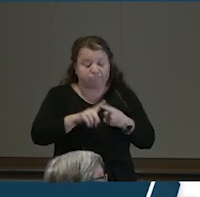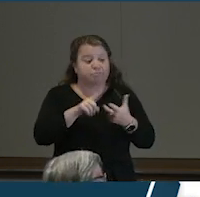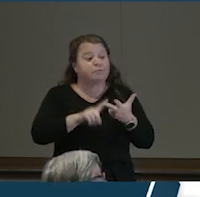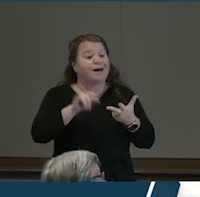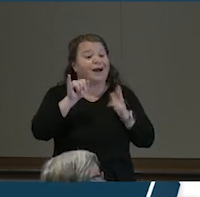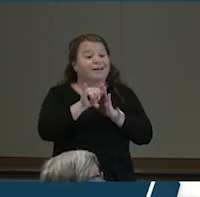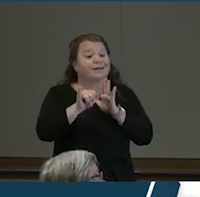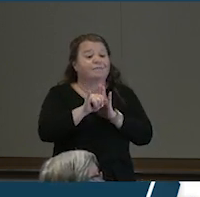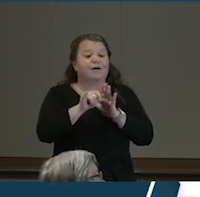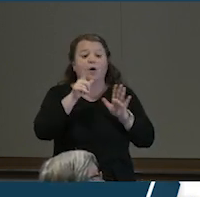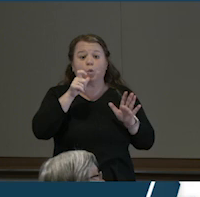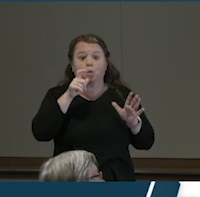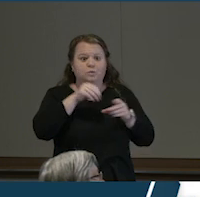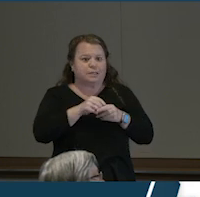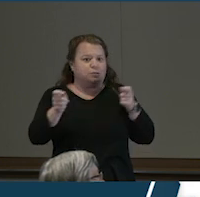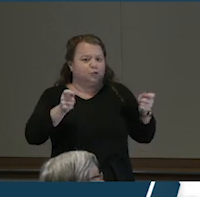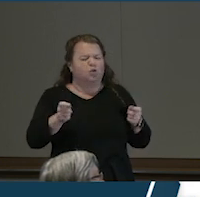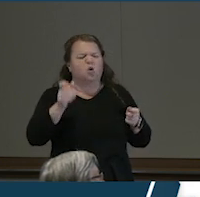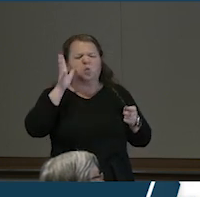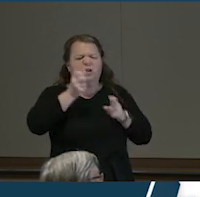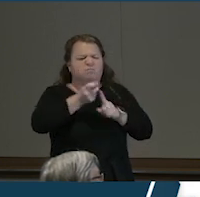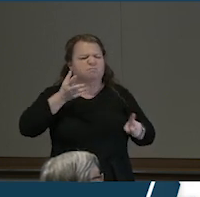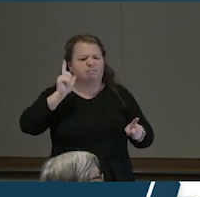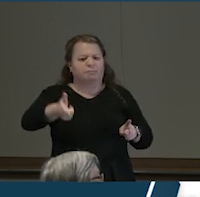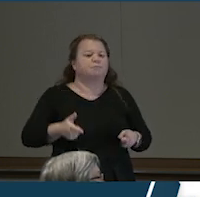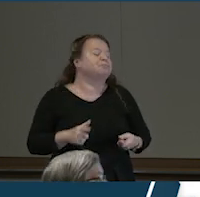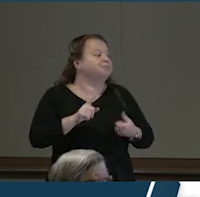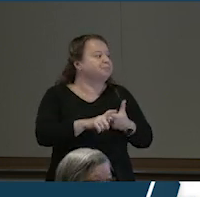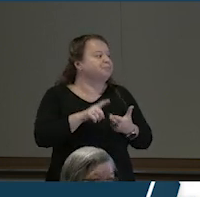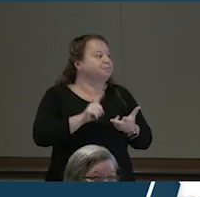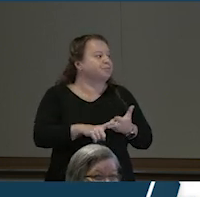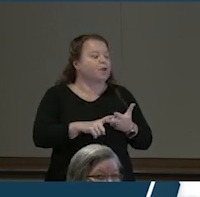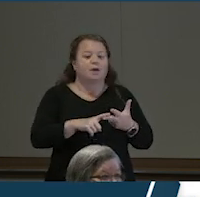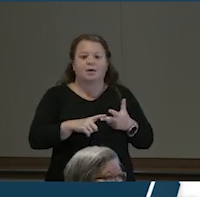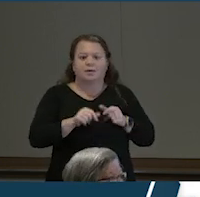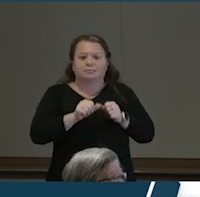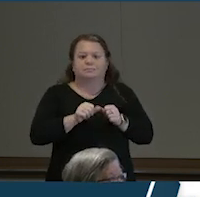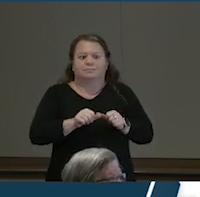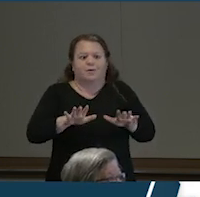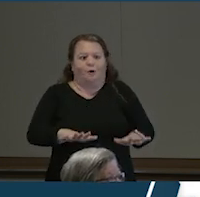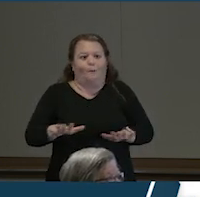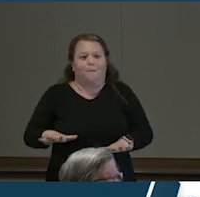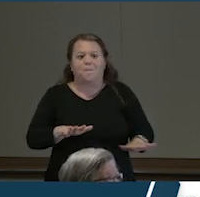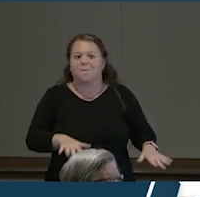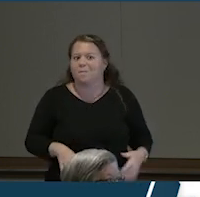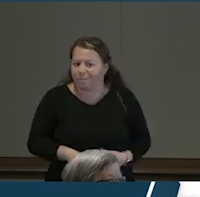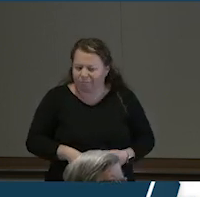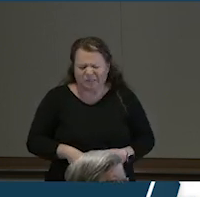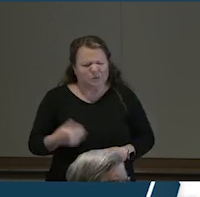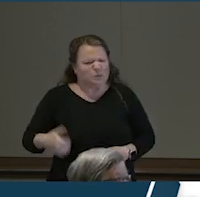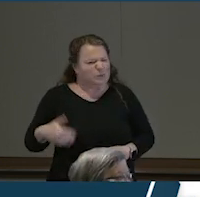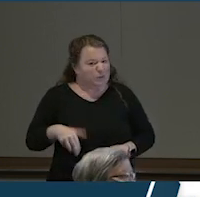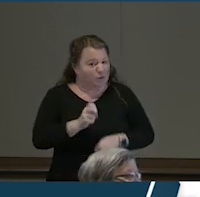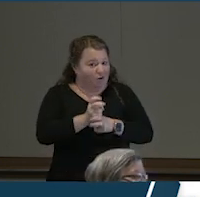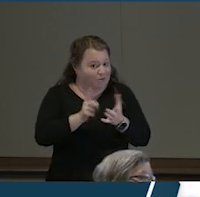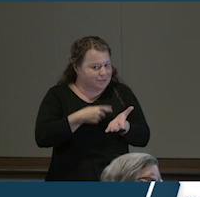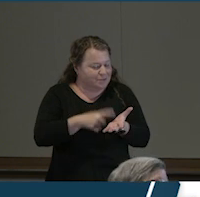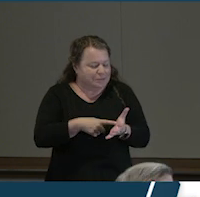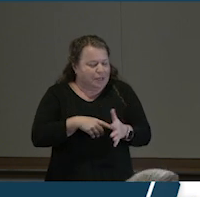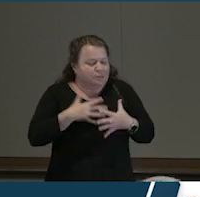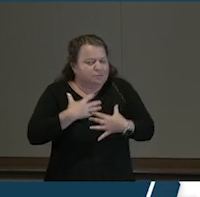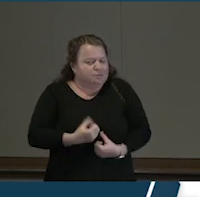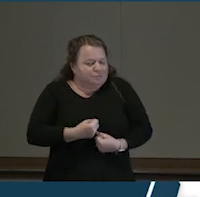in control. I'm going to talk about all this stuff as we go. Remaining calm, right? That's hard to do sometimes, remaining